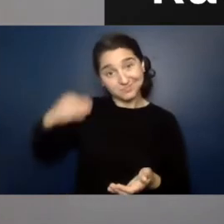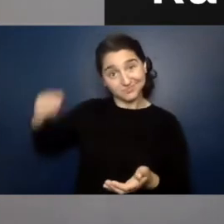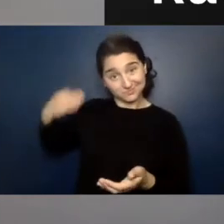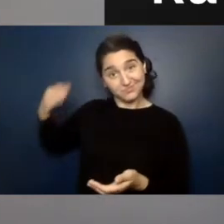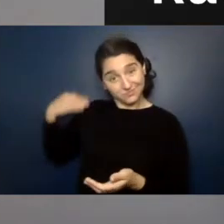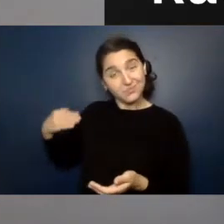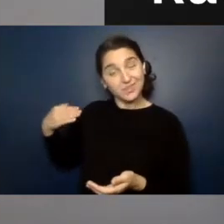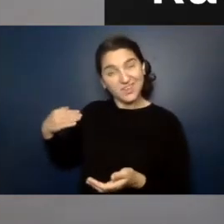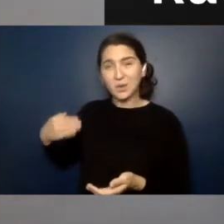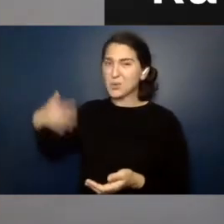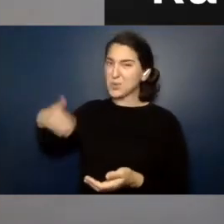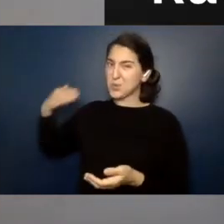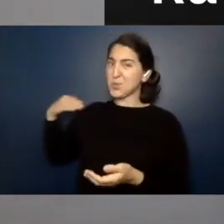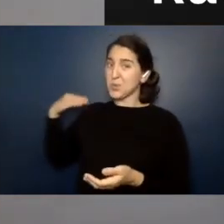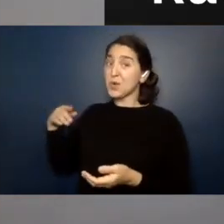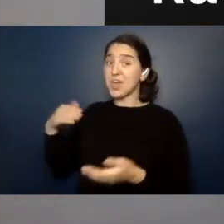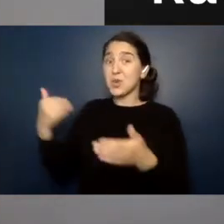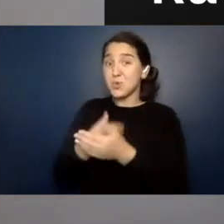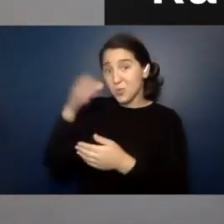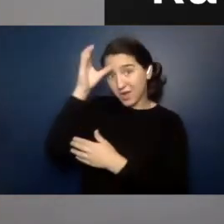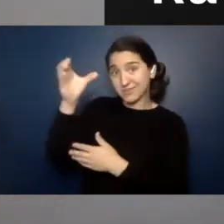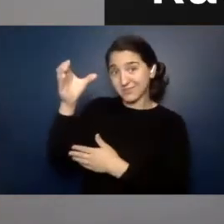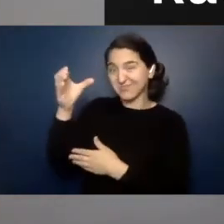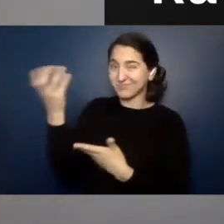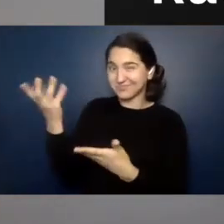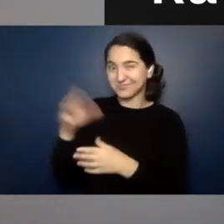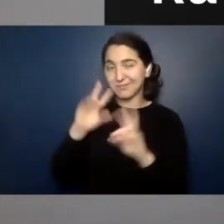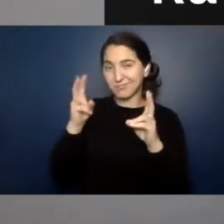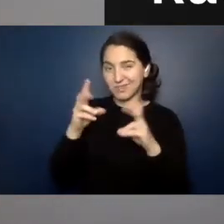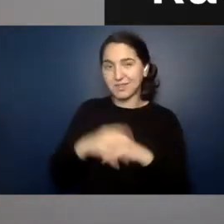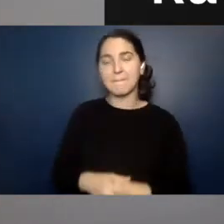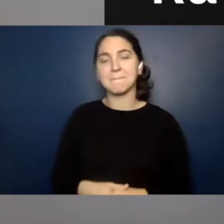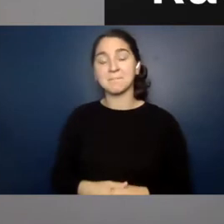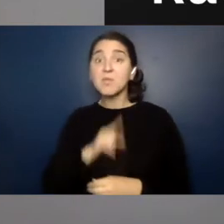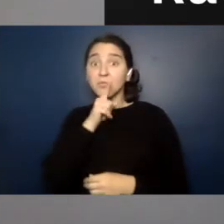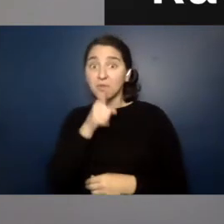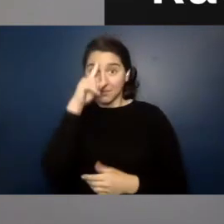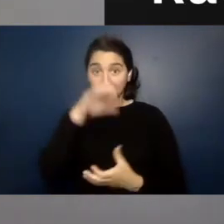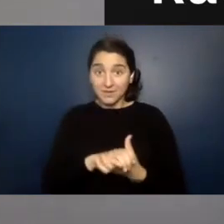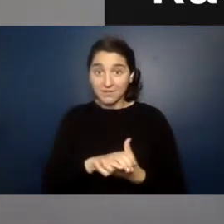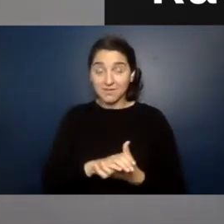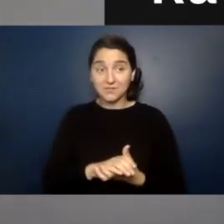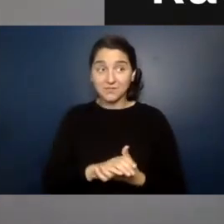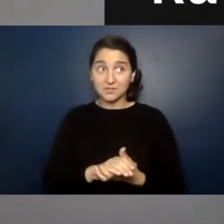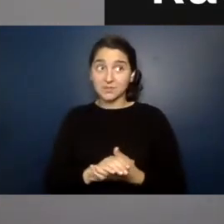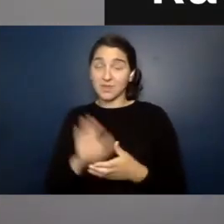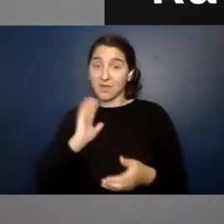And at the same time, we must fully embrace the depth and love God has for the uniqueness